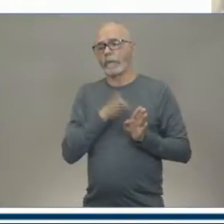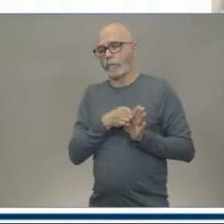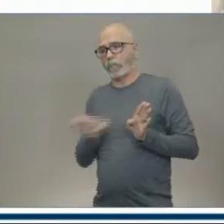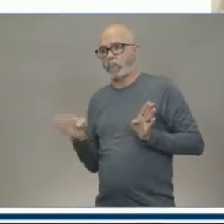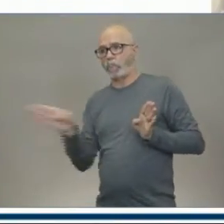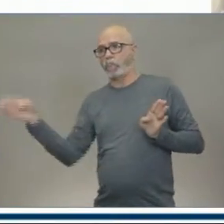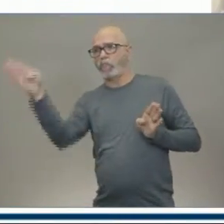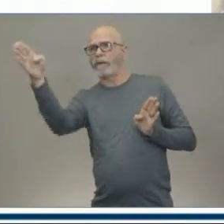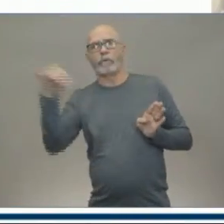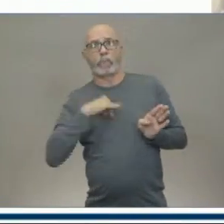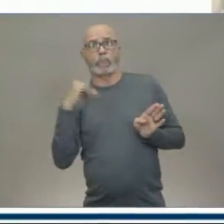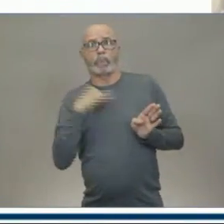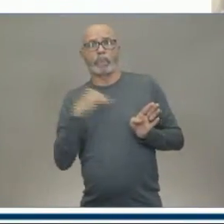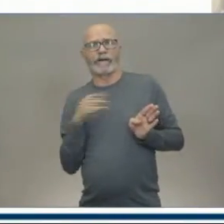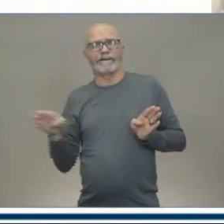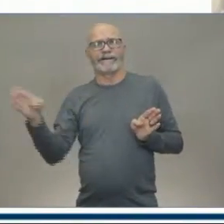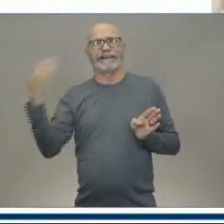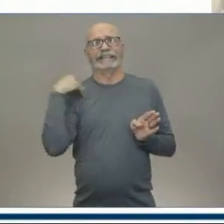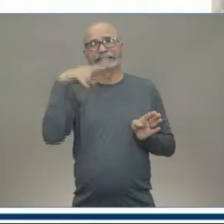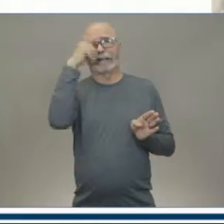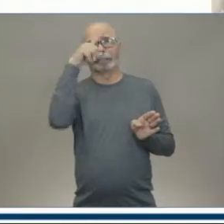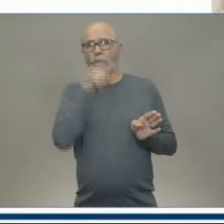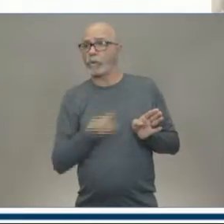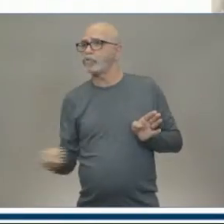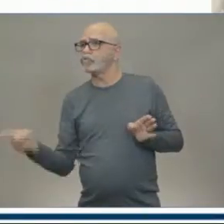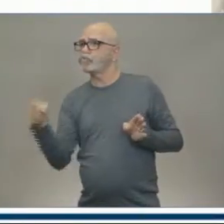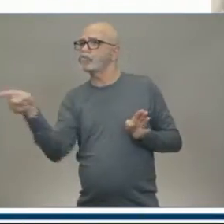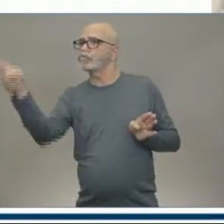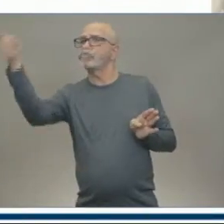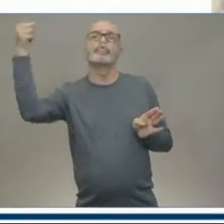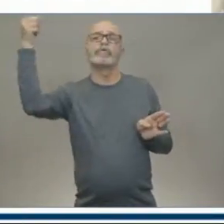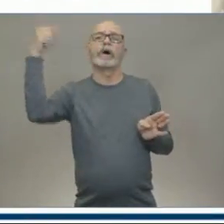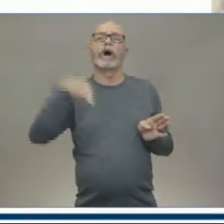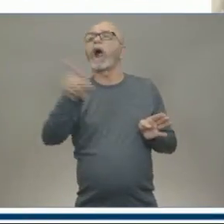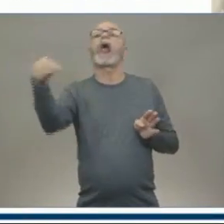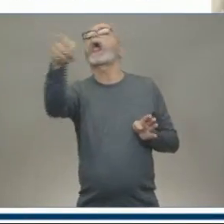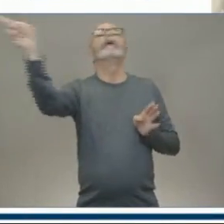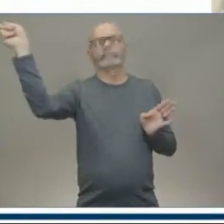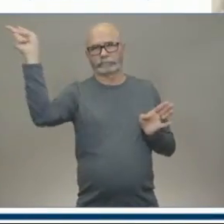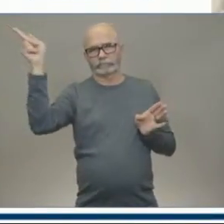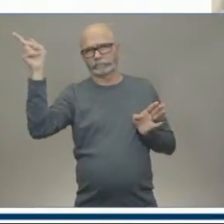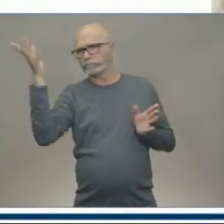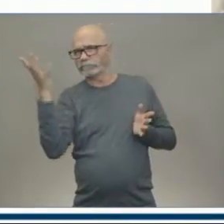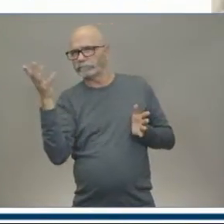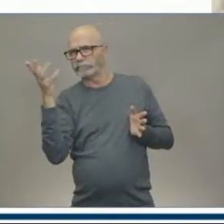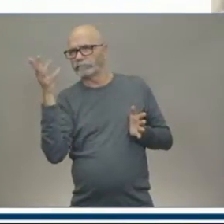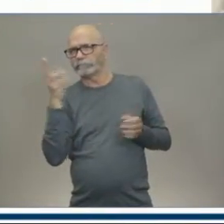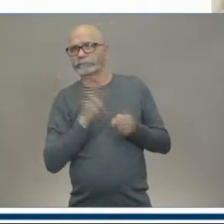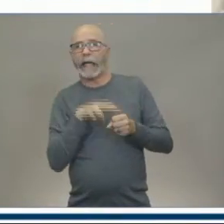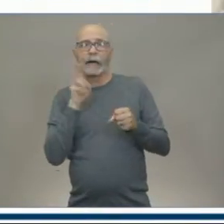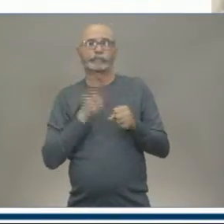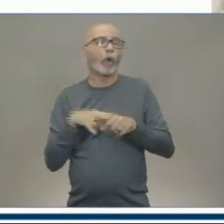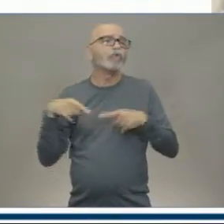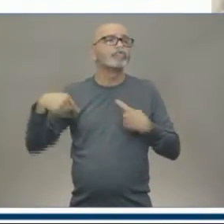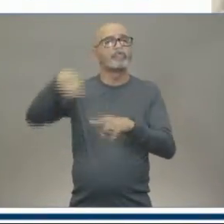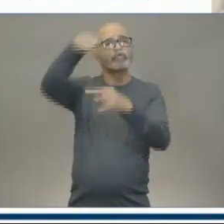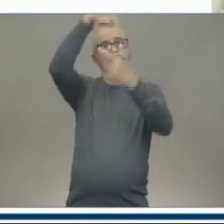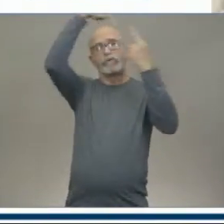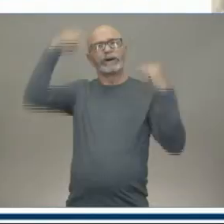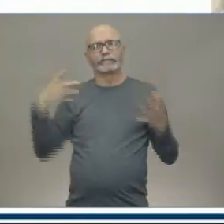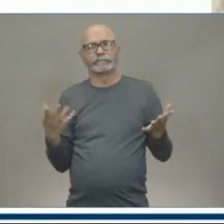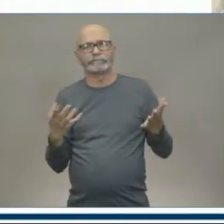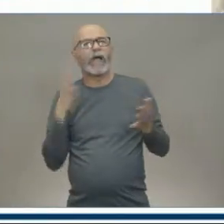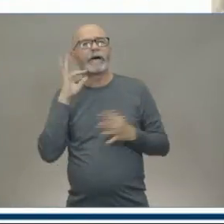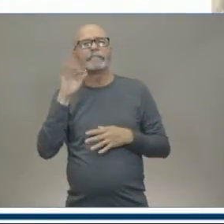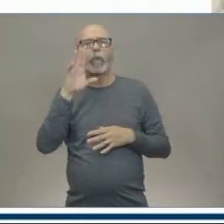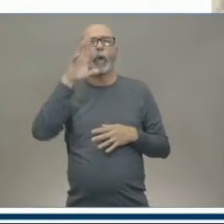there was a sort of a driveway that was used by motorists to get onto the road into downtown Amherst and business in Port Lawrence. That's now going to be